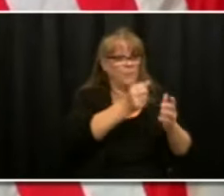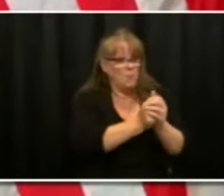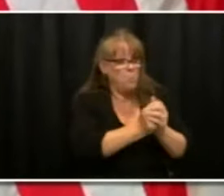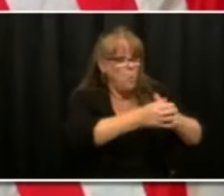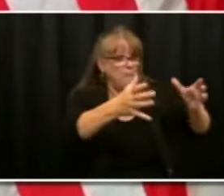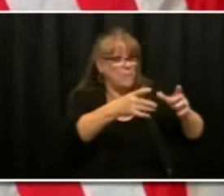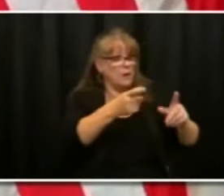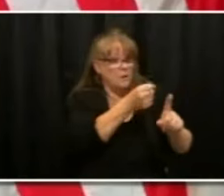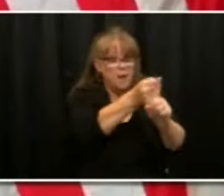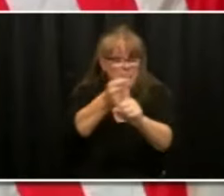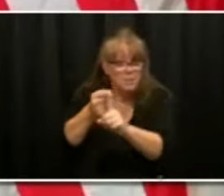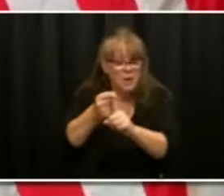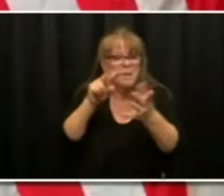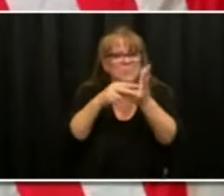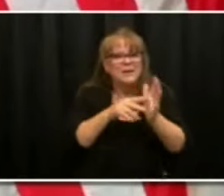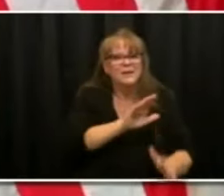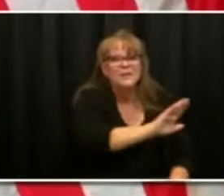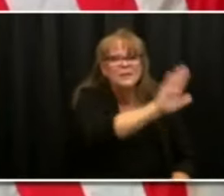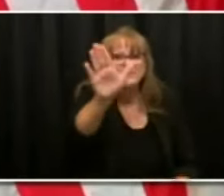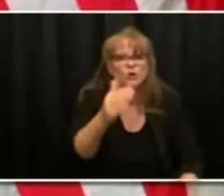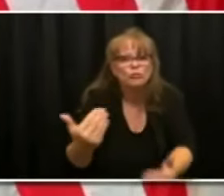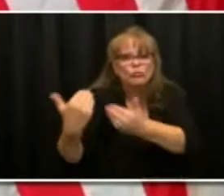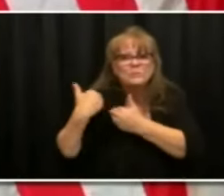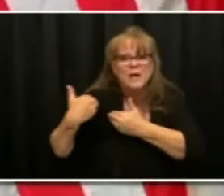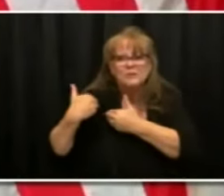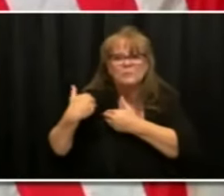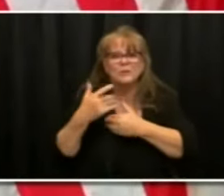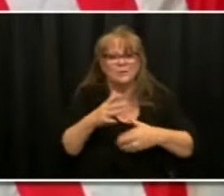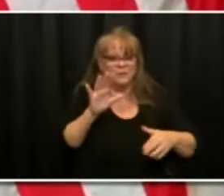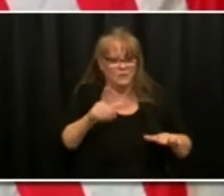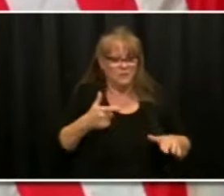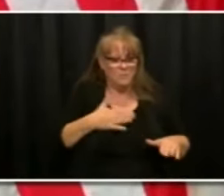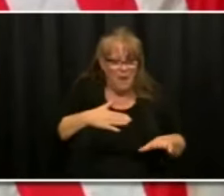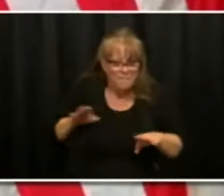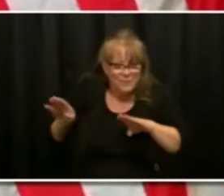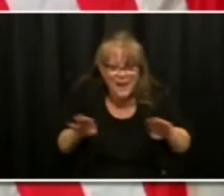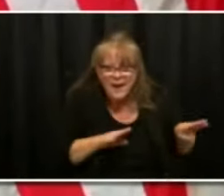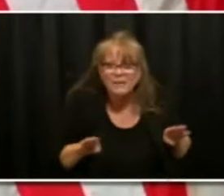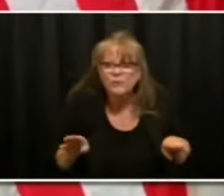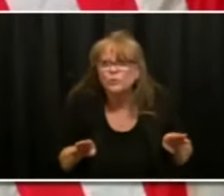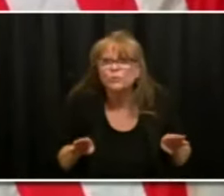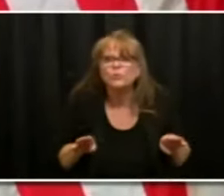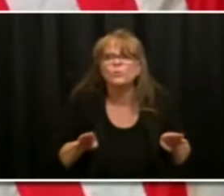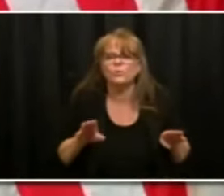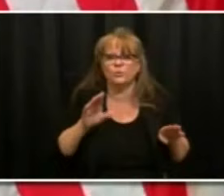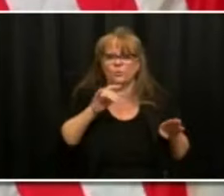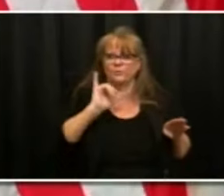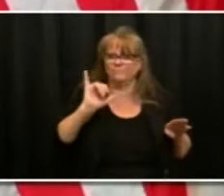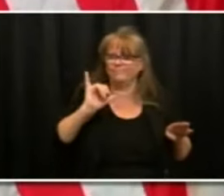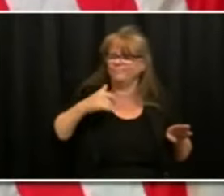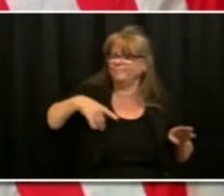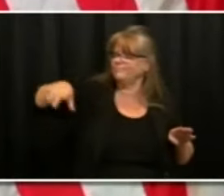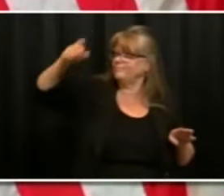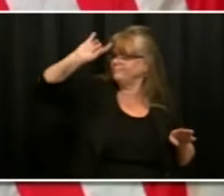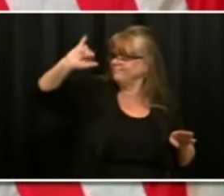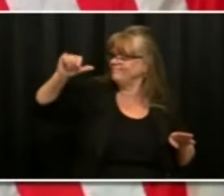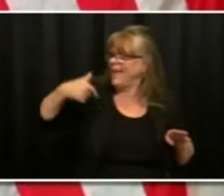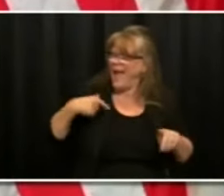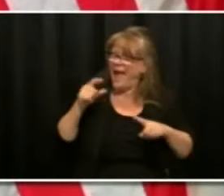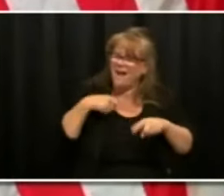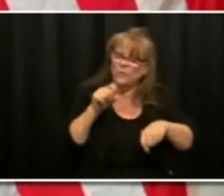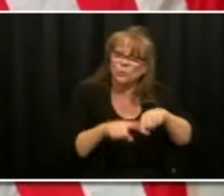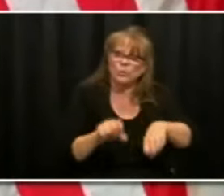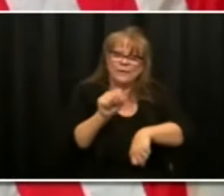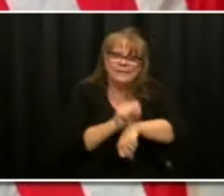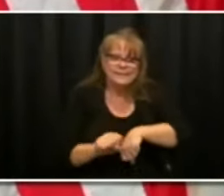behavior collectively. So we have known for some time we need to do a better job trying to improve and impact